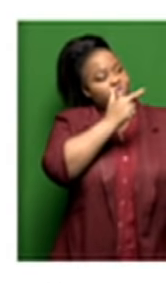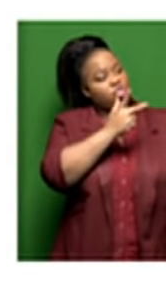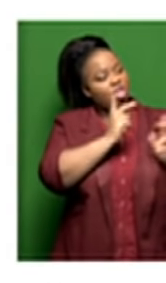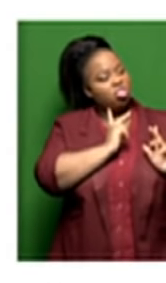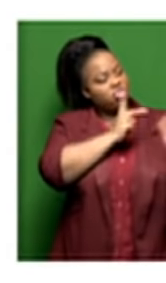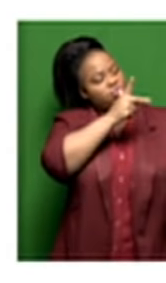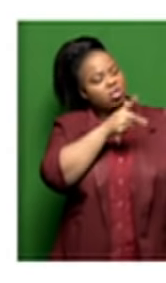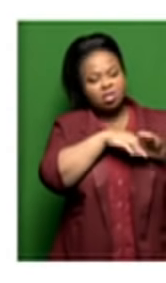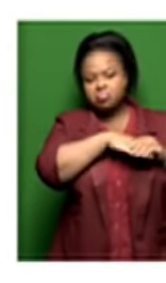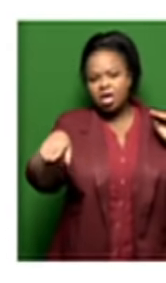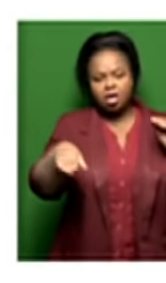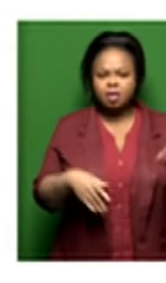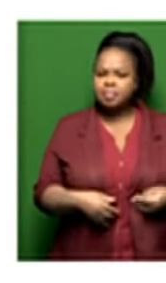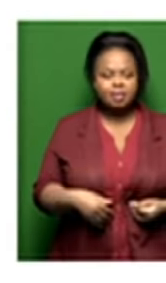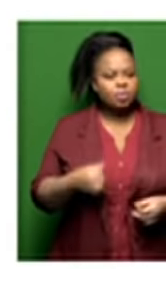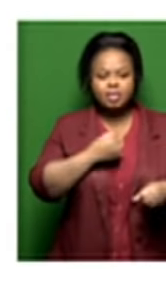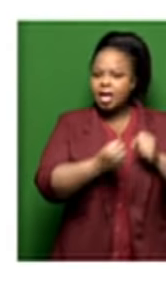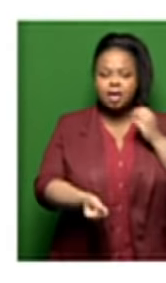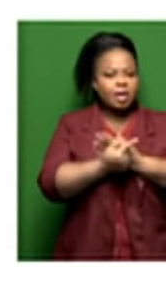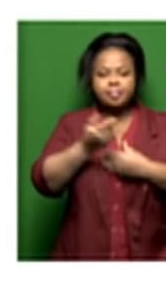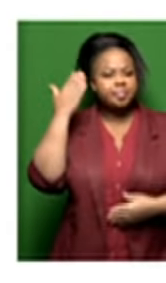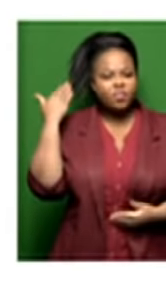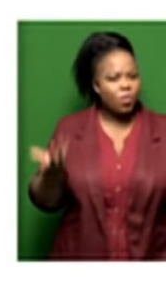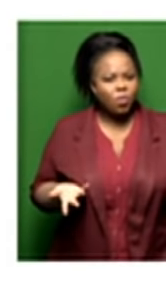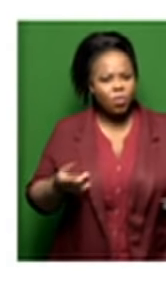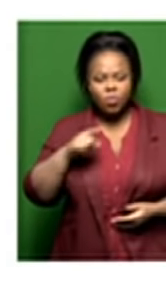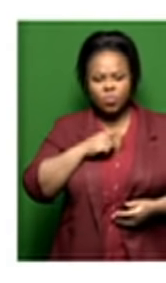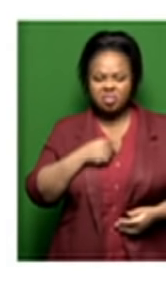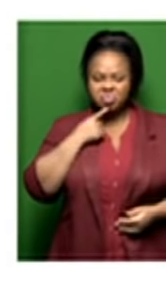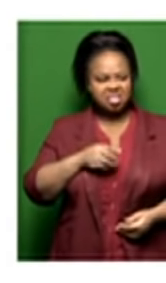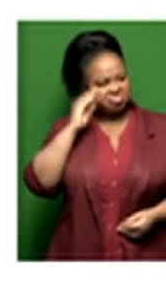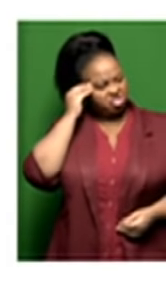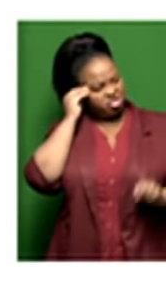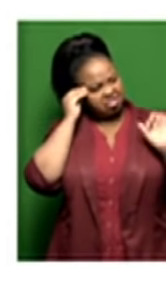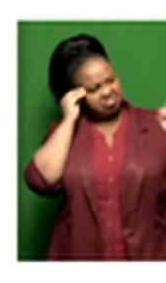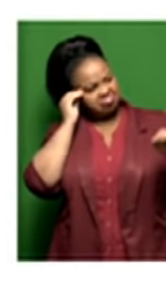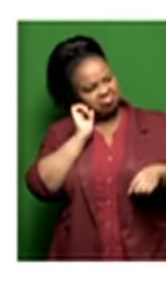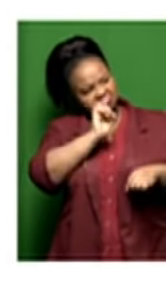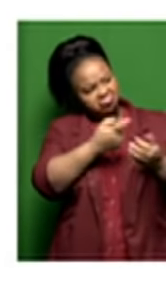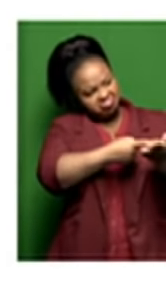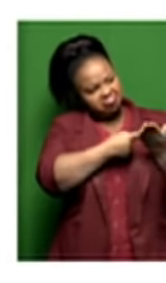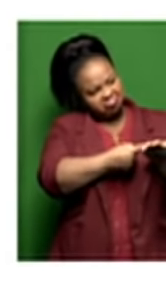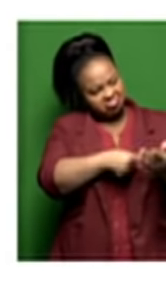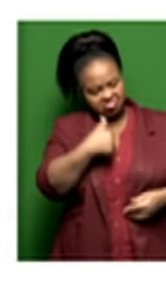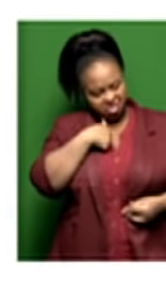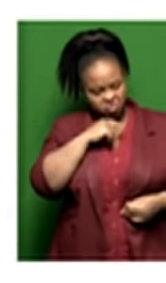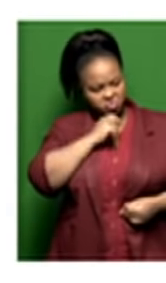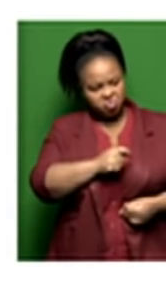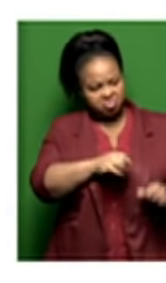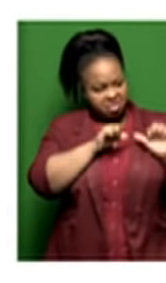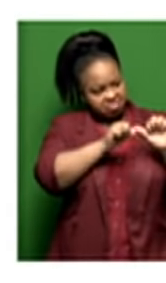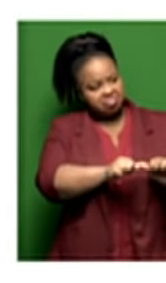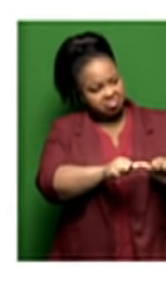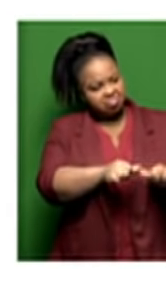unprecedented. We have never had a case whereby someone say to the judiciary that, look, I'm not interested in your deliberation. I will not subject myself to